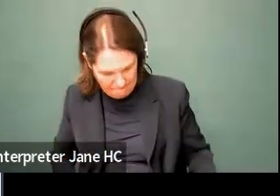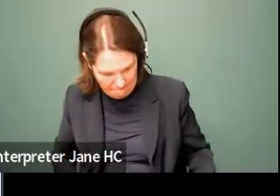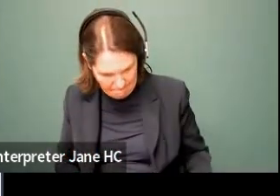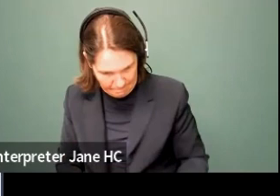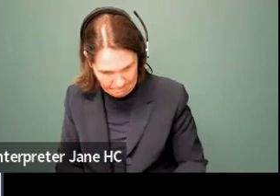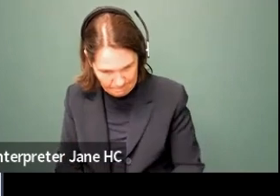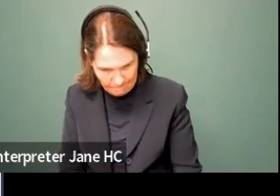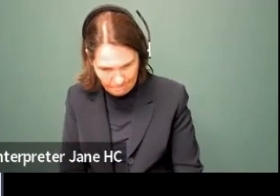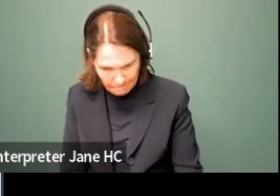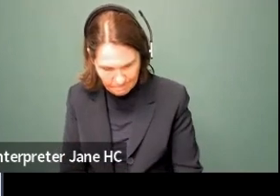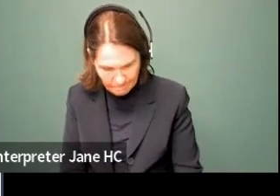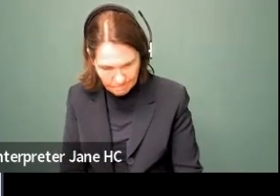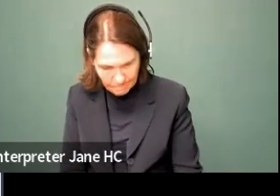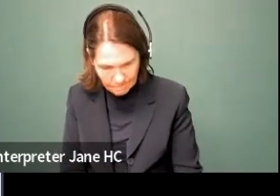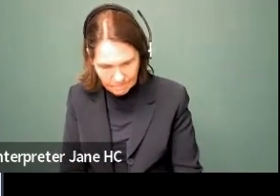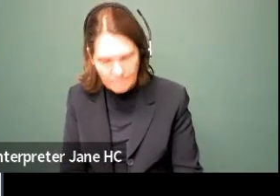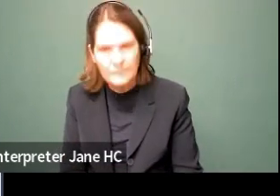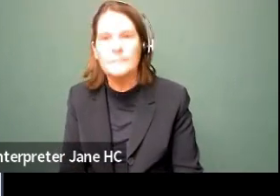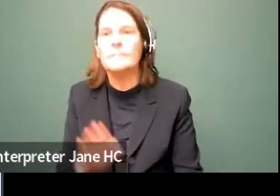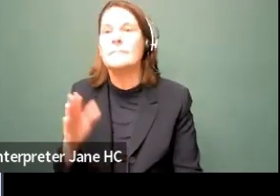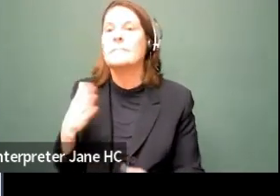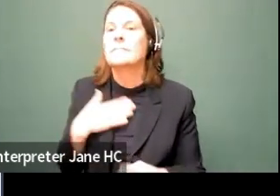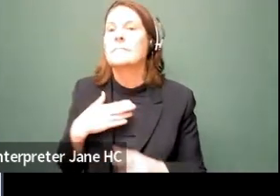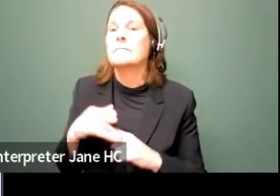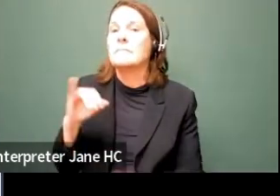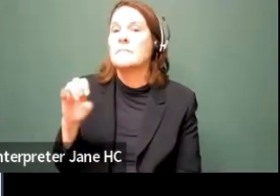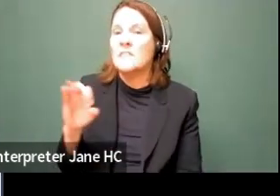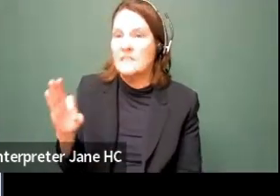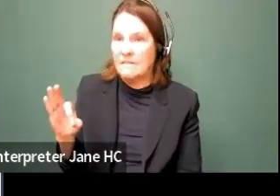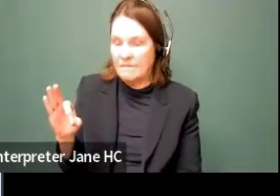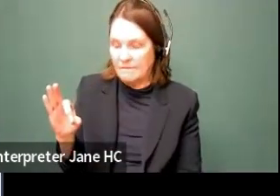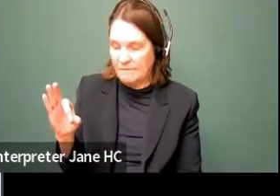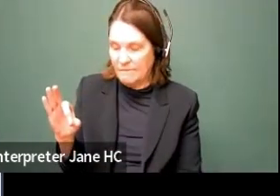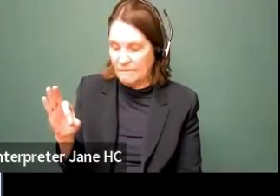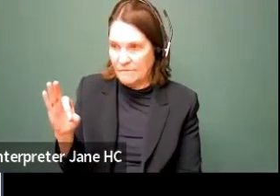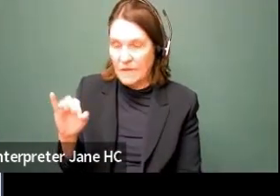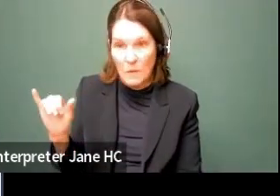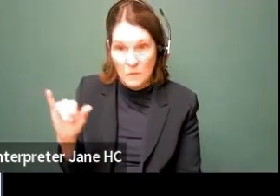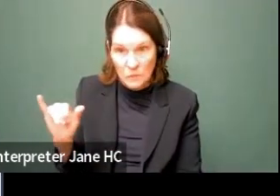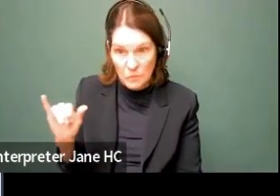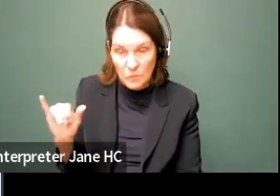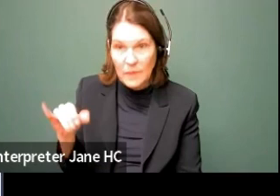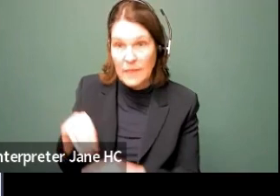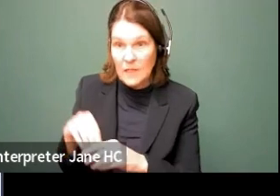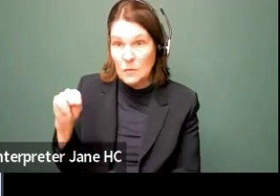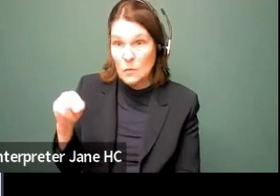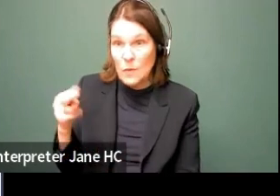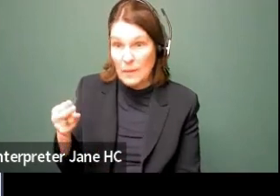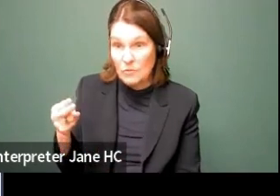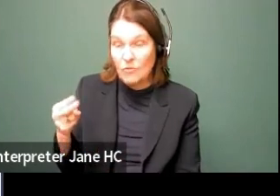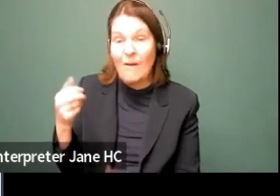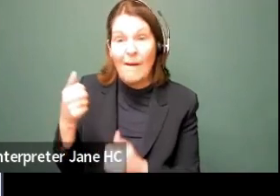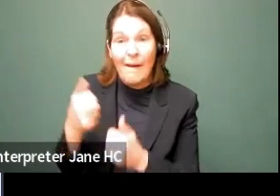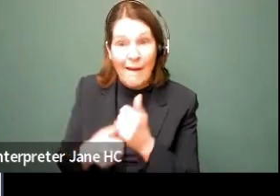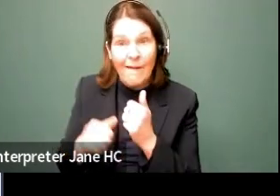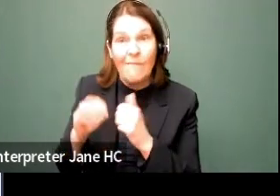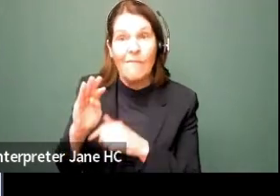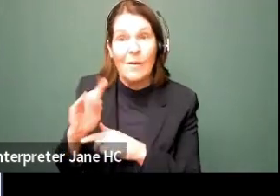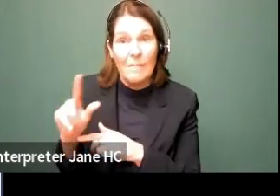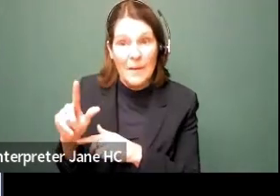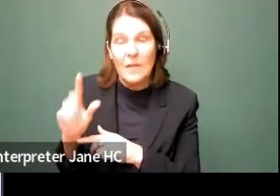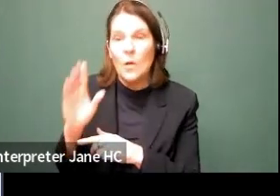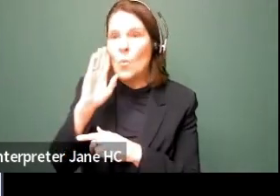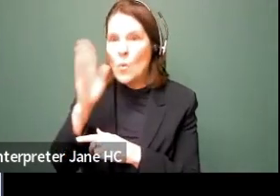This- No problem. This is Jeff. The other thing is, in New Hampshire, every bill will also get a